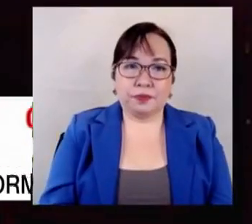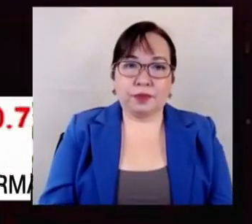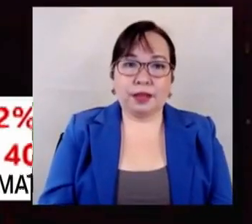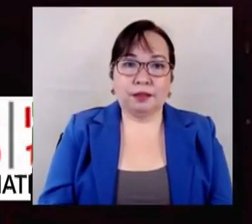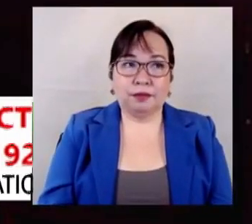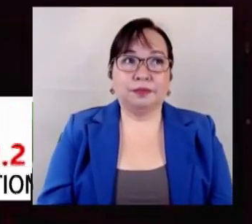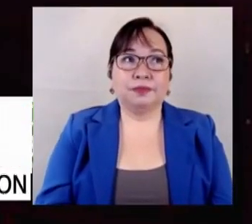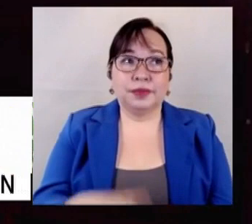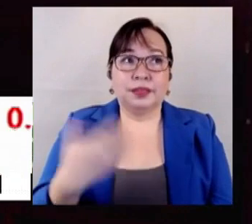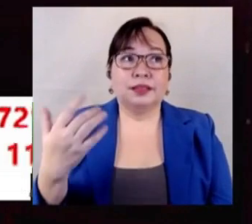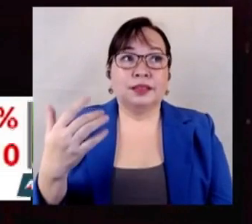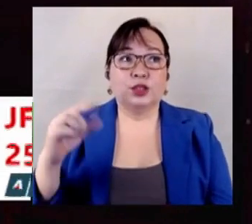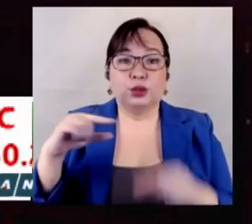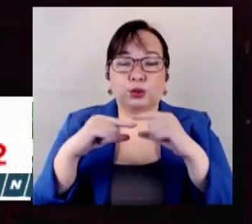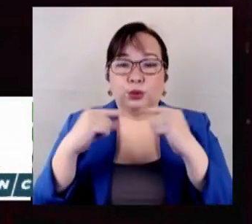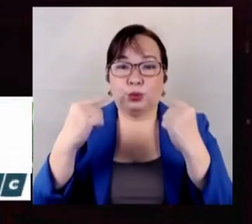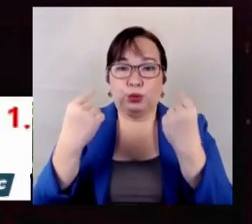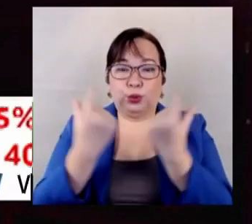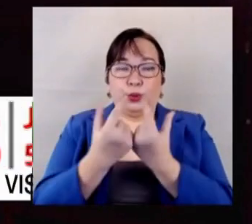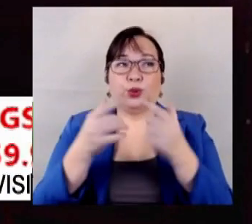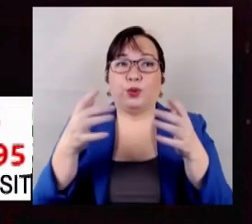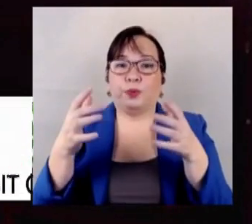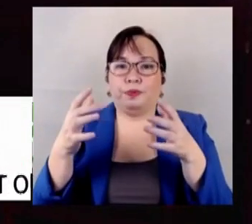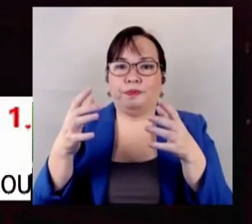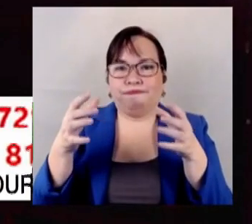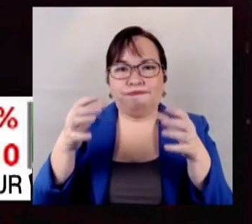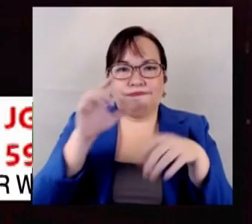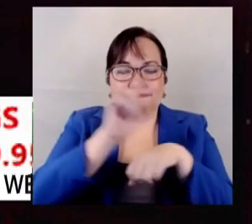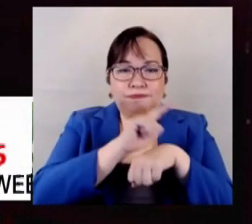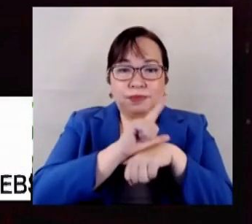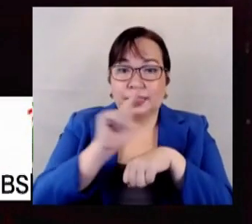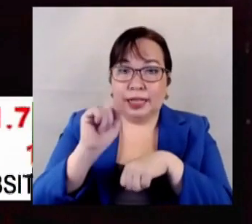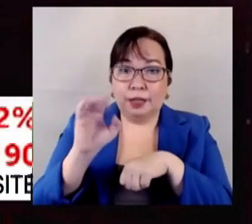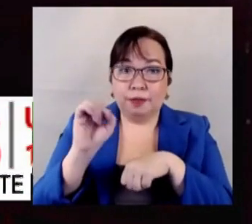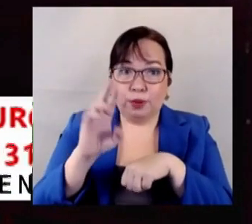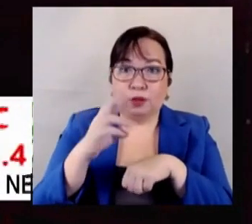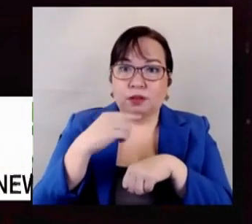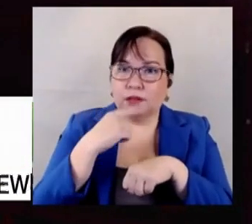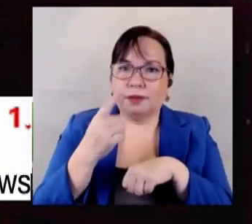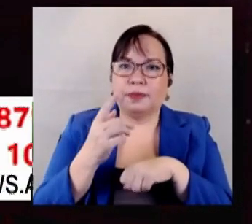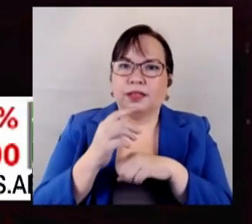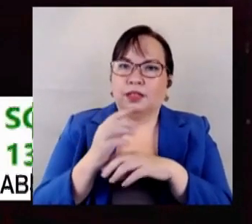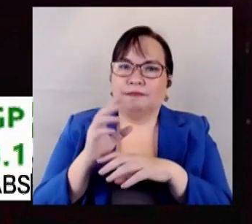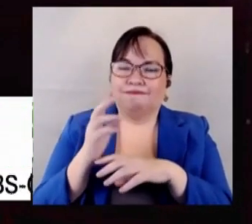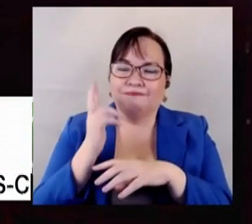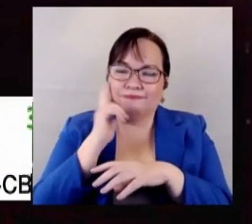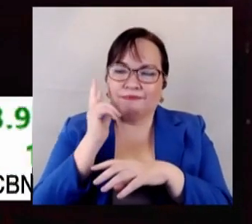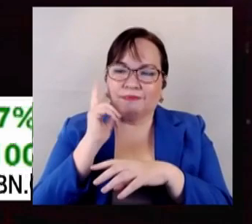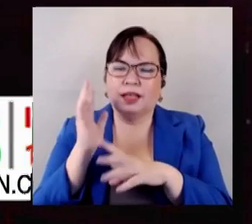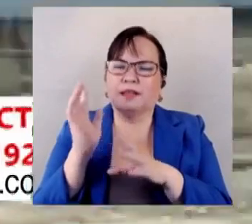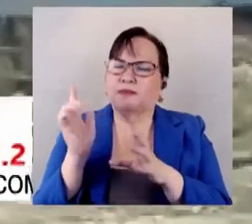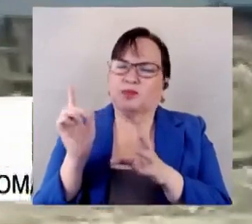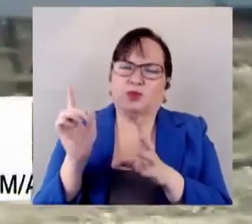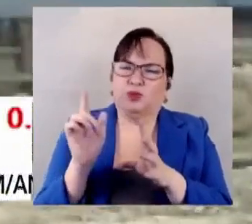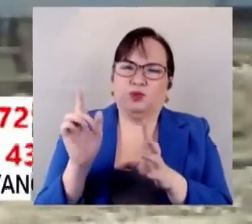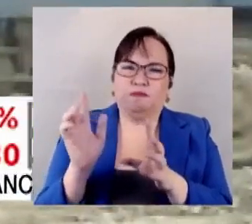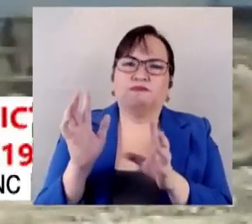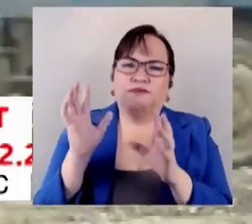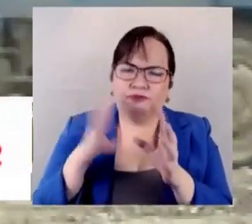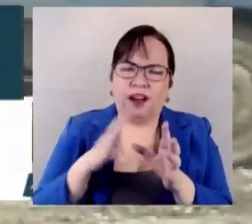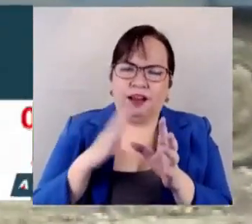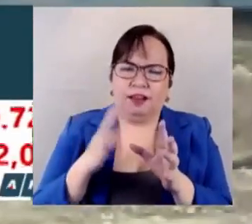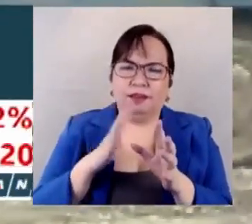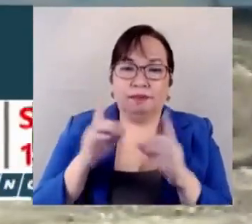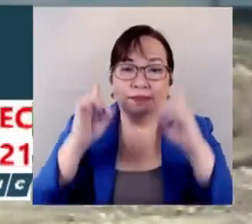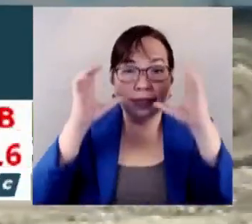Labor groups reject President Duterte's statement it's legal for employers to turn away unvaccinated job applicants. The